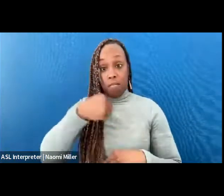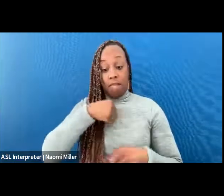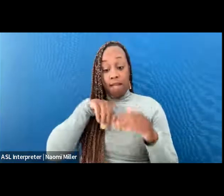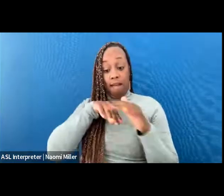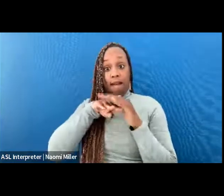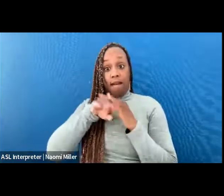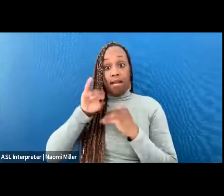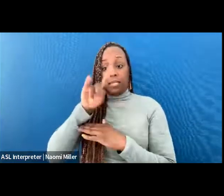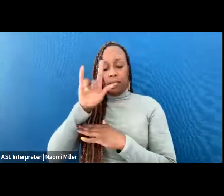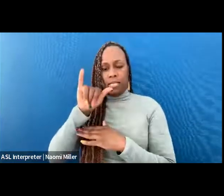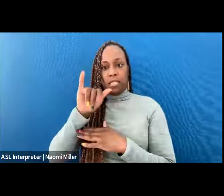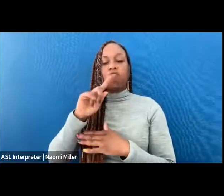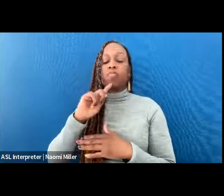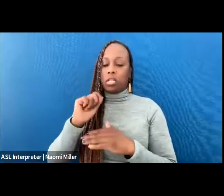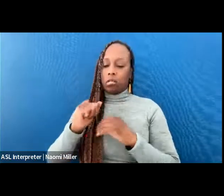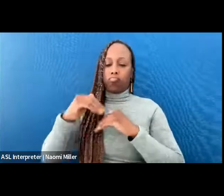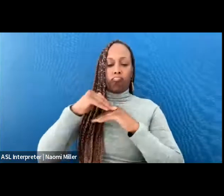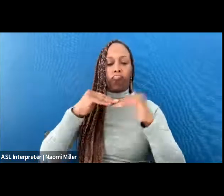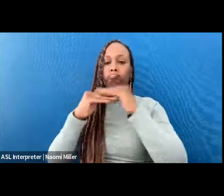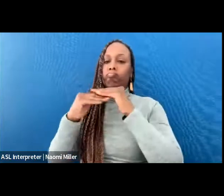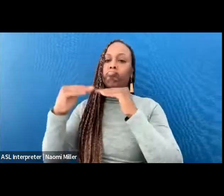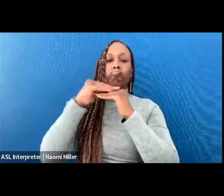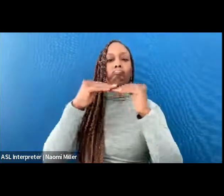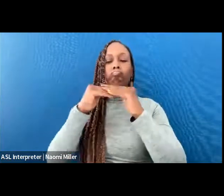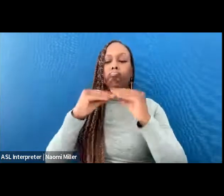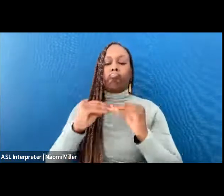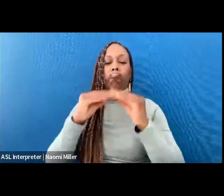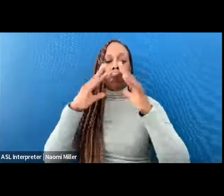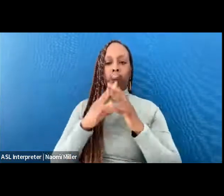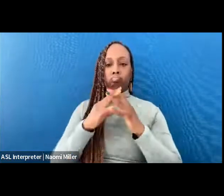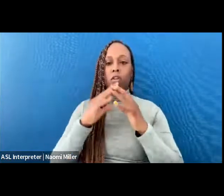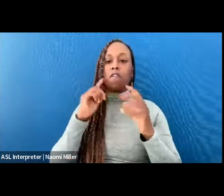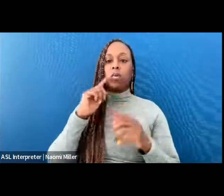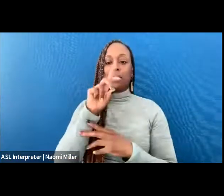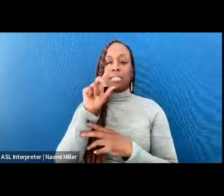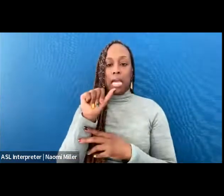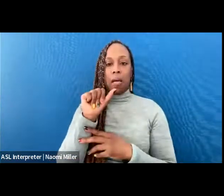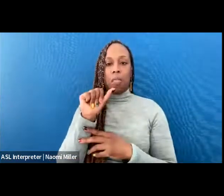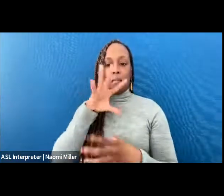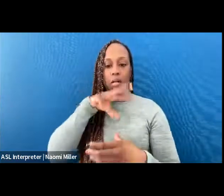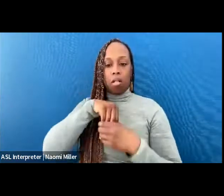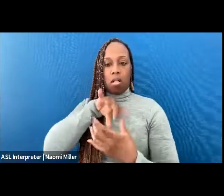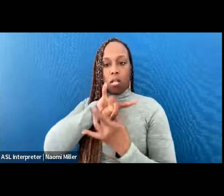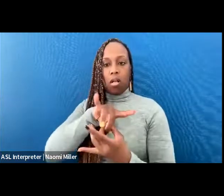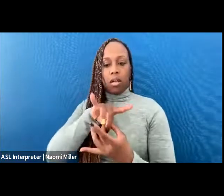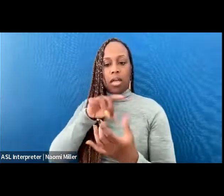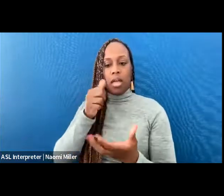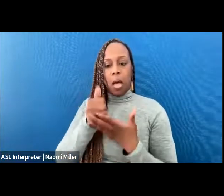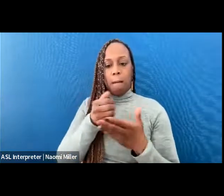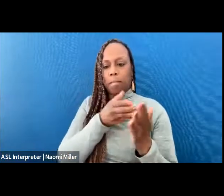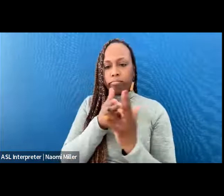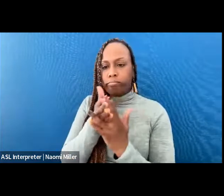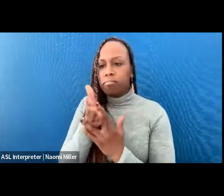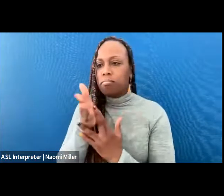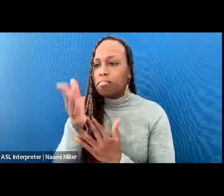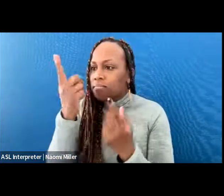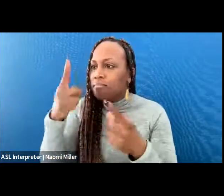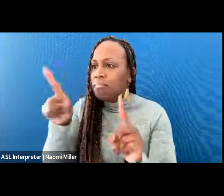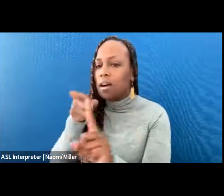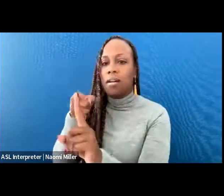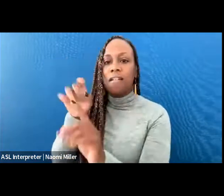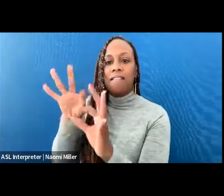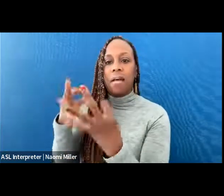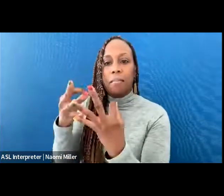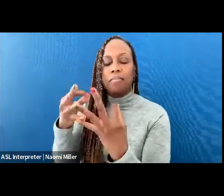has been a building block of disabled belonging and a path to family. I only wish that I had been able to experience